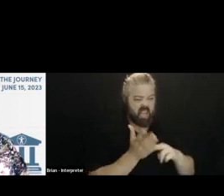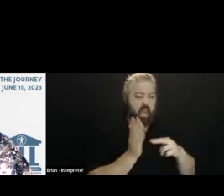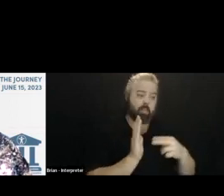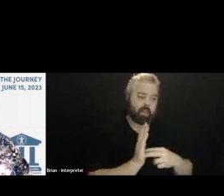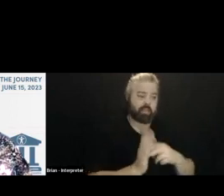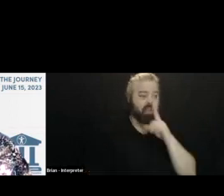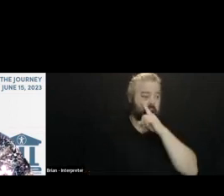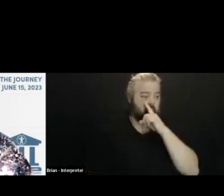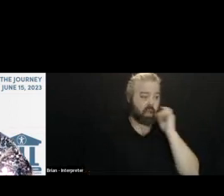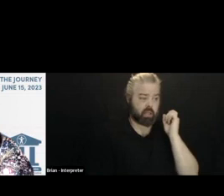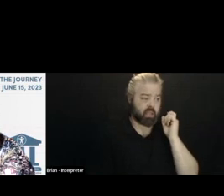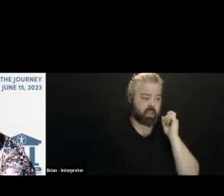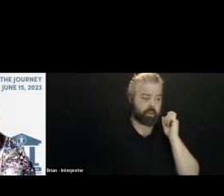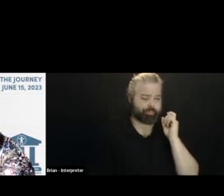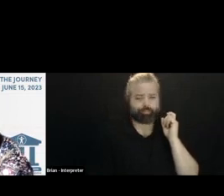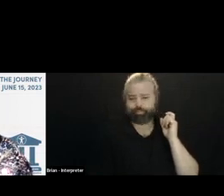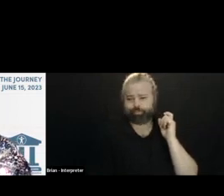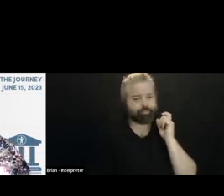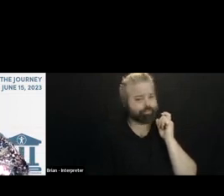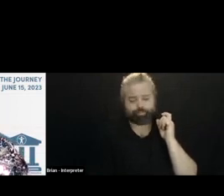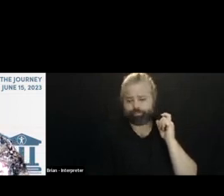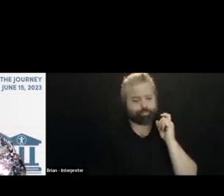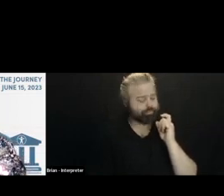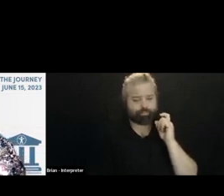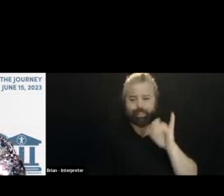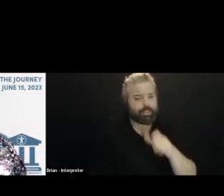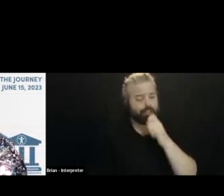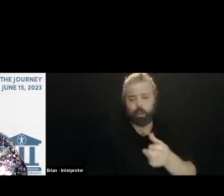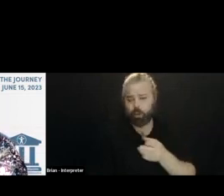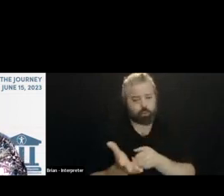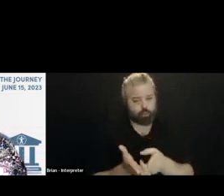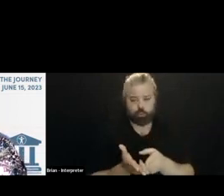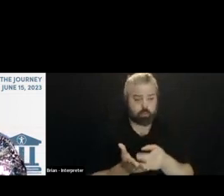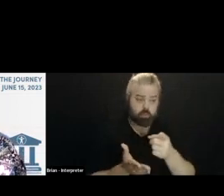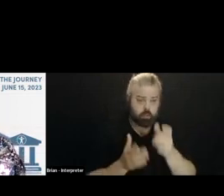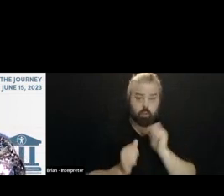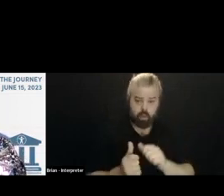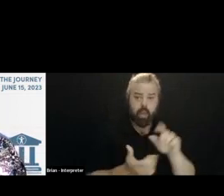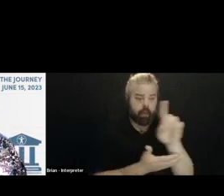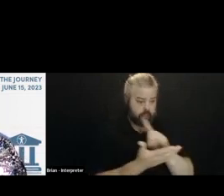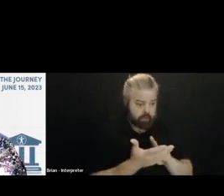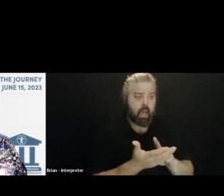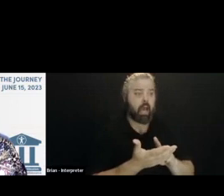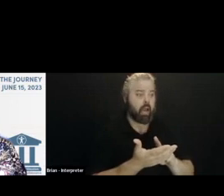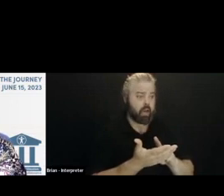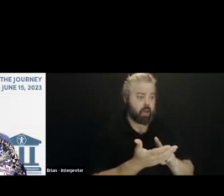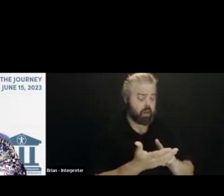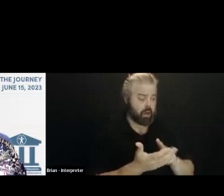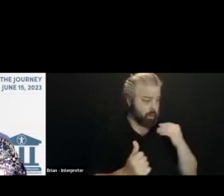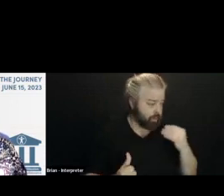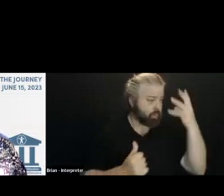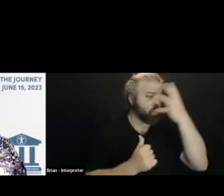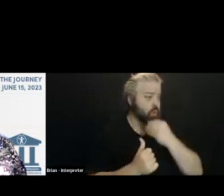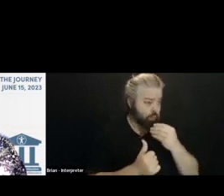is absolutely the furthest thing from the truth. You can design an absolutely beautiful, interactive, functional